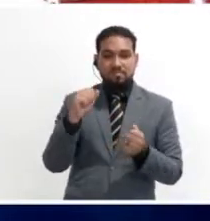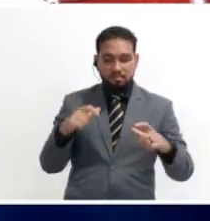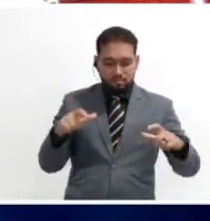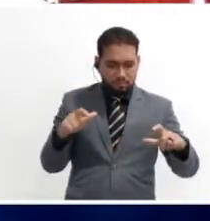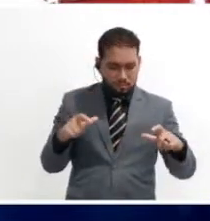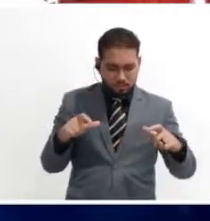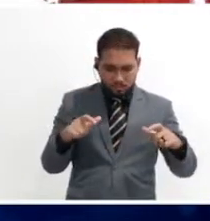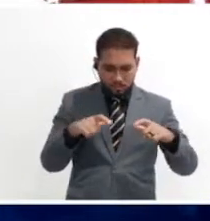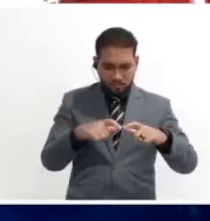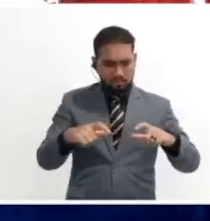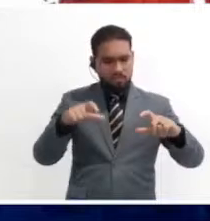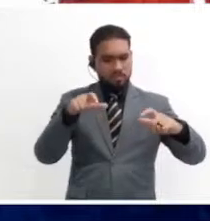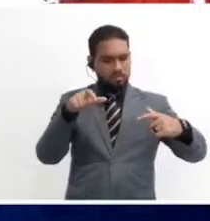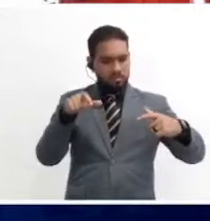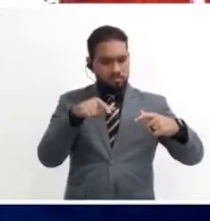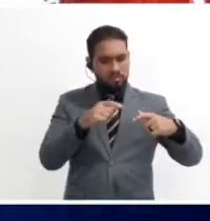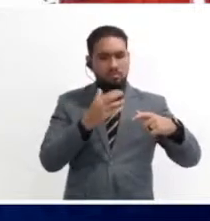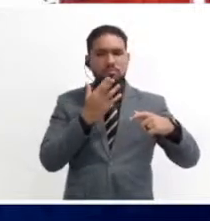package.